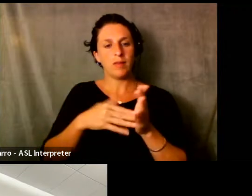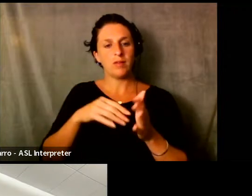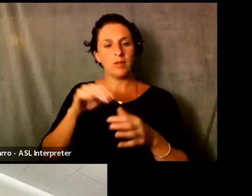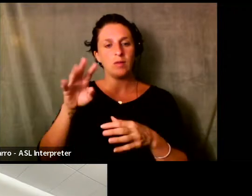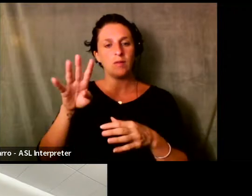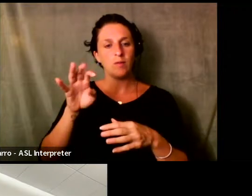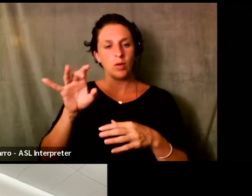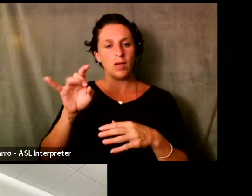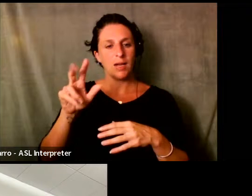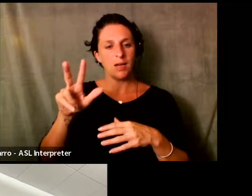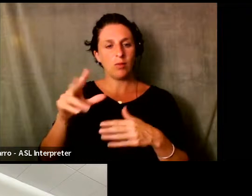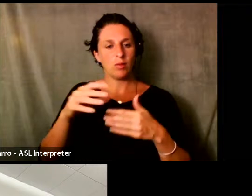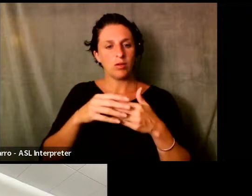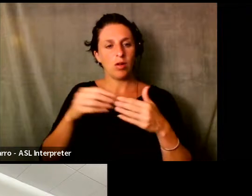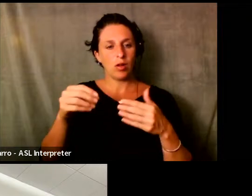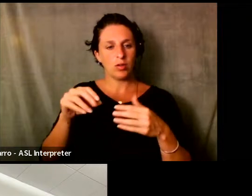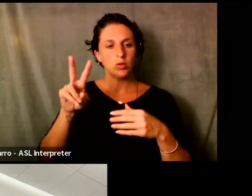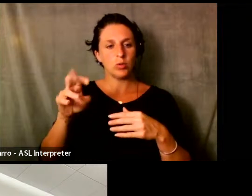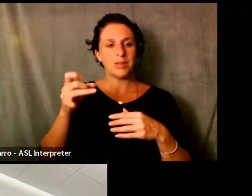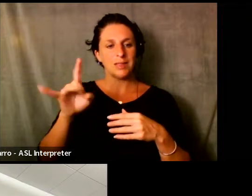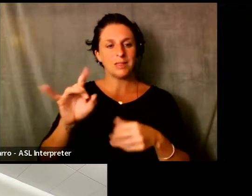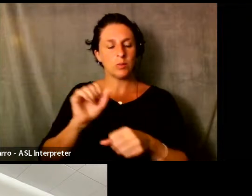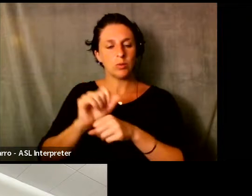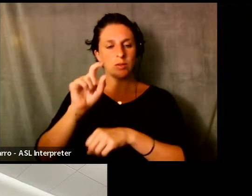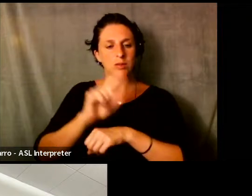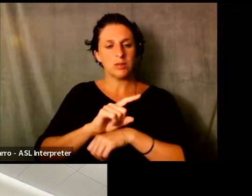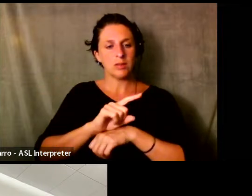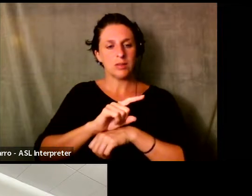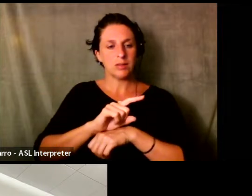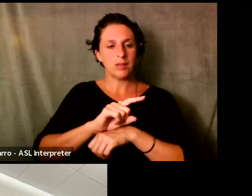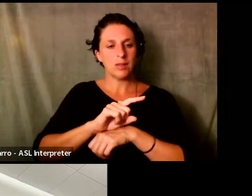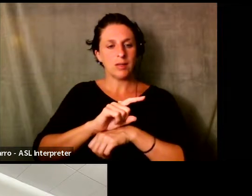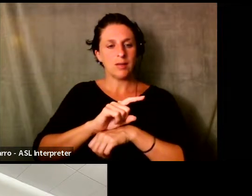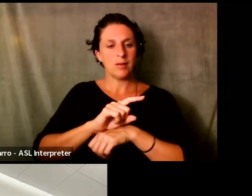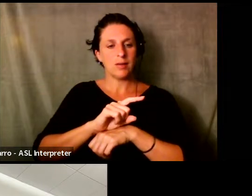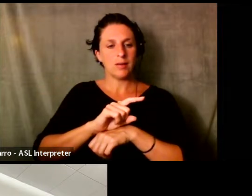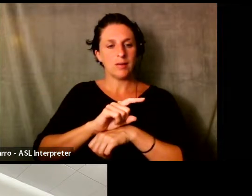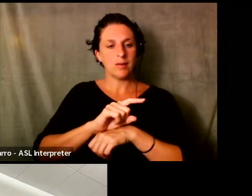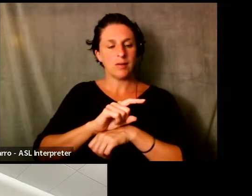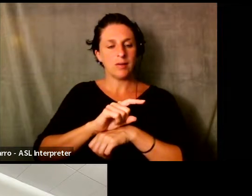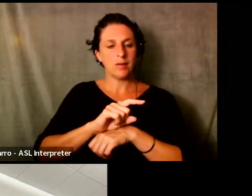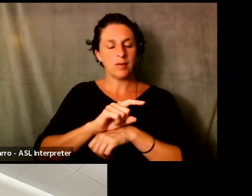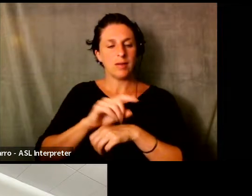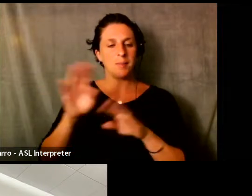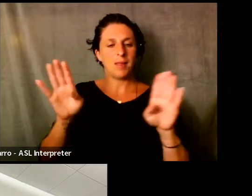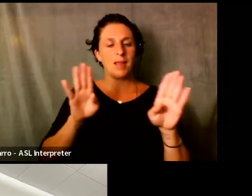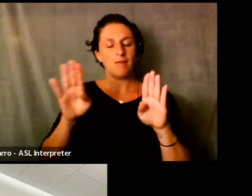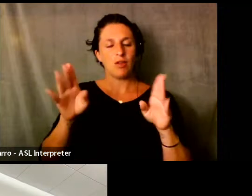$212,483, 218 workdays. Jennifer Vilfort, Behavior